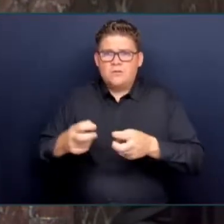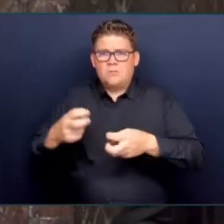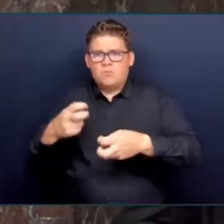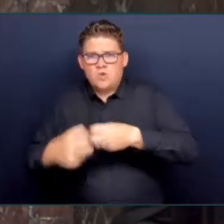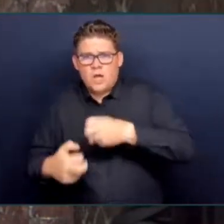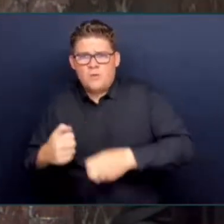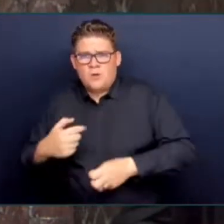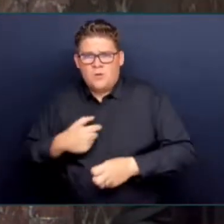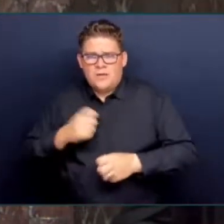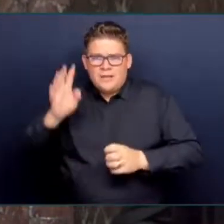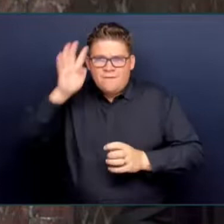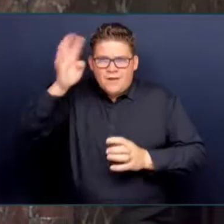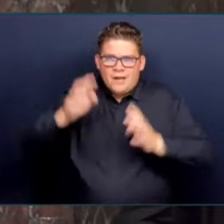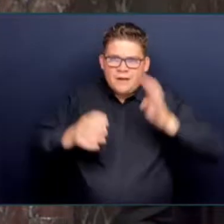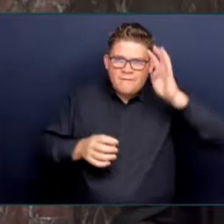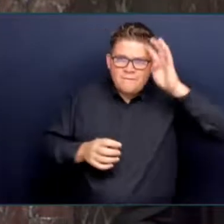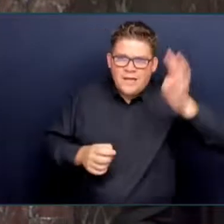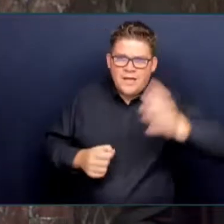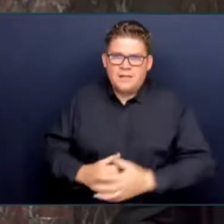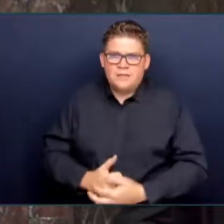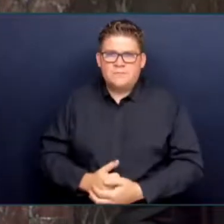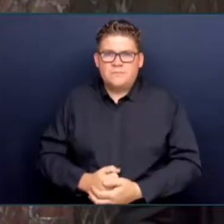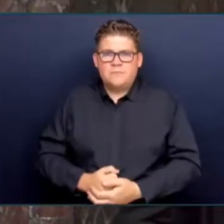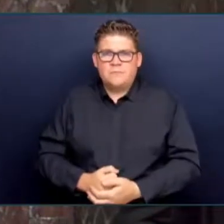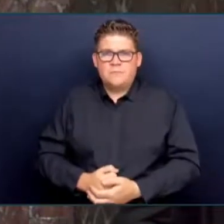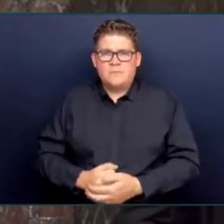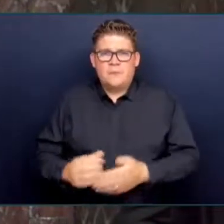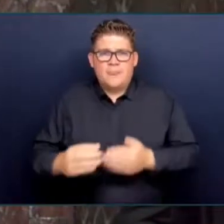offer nothing to this cause.